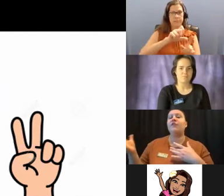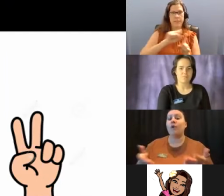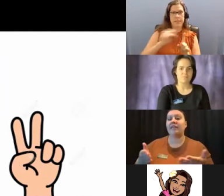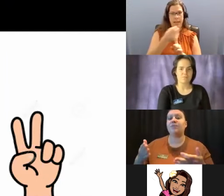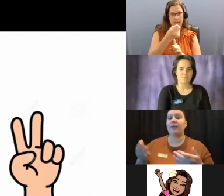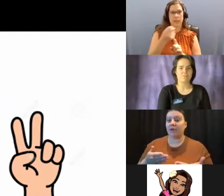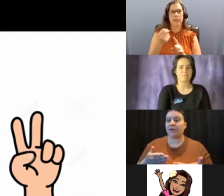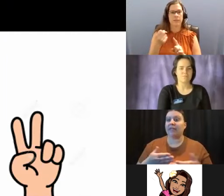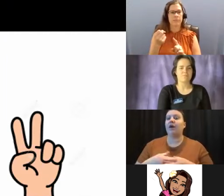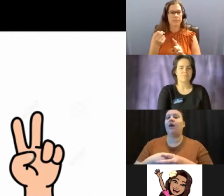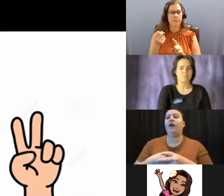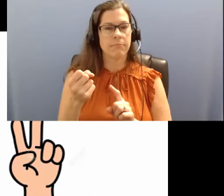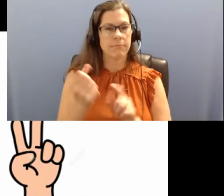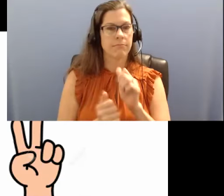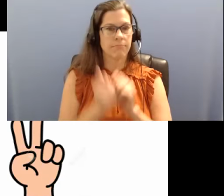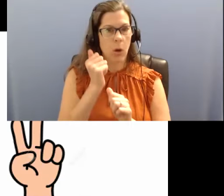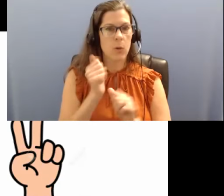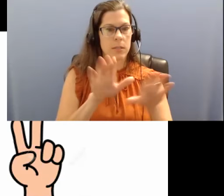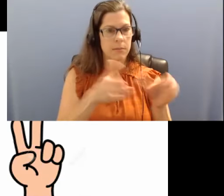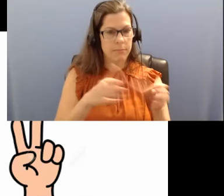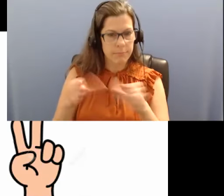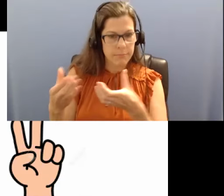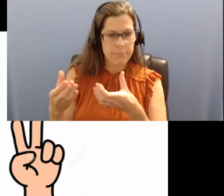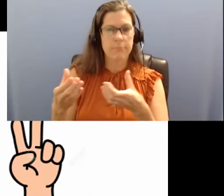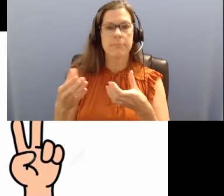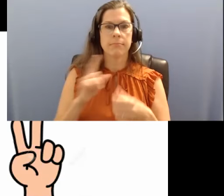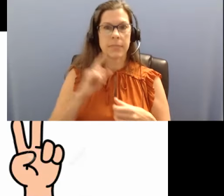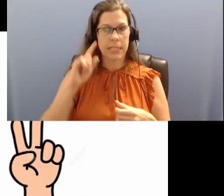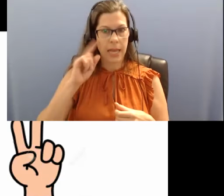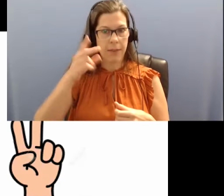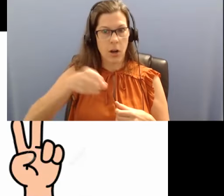is focused primarily on working with deaf and hard of